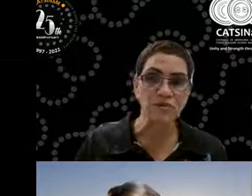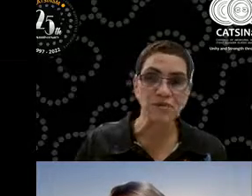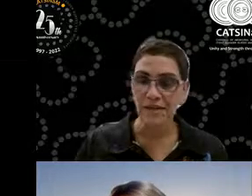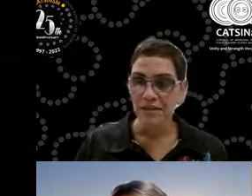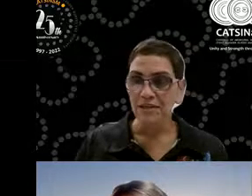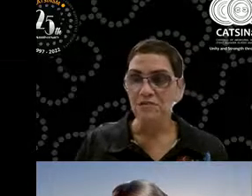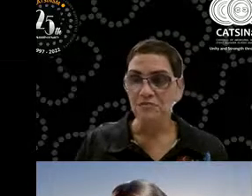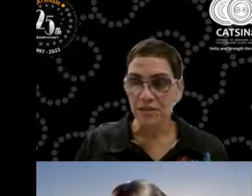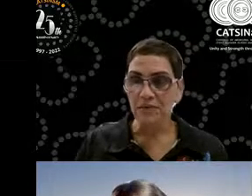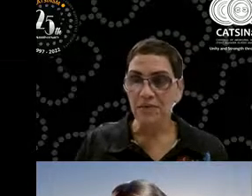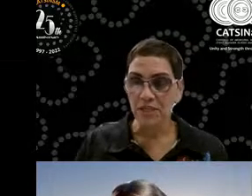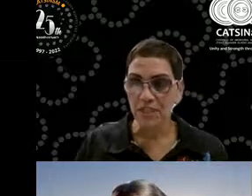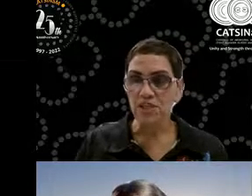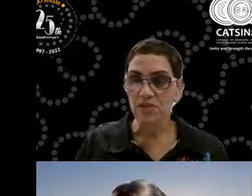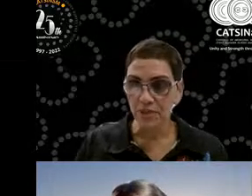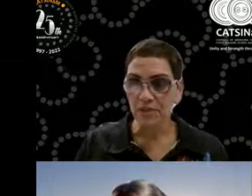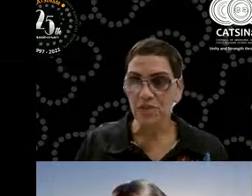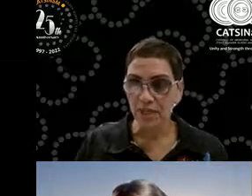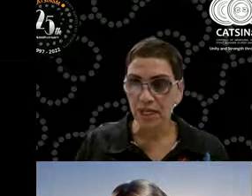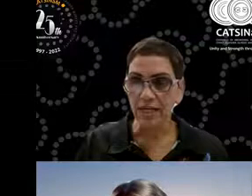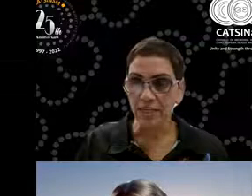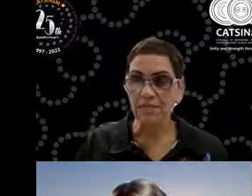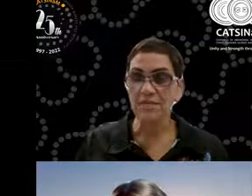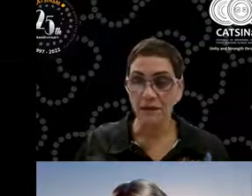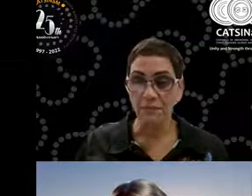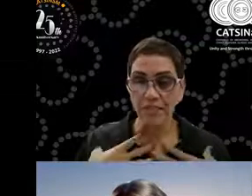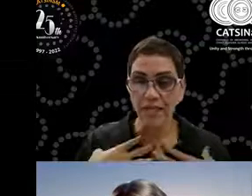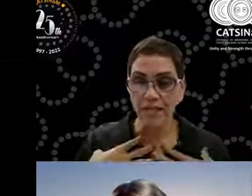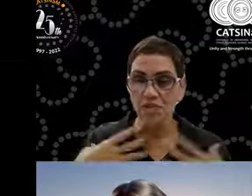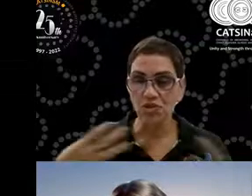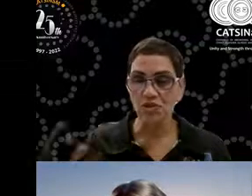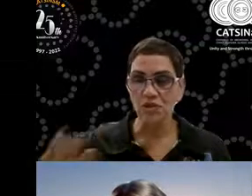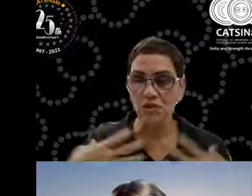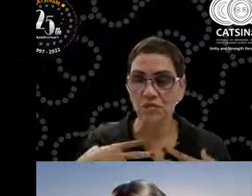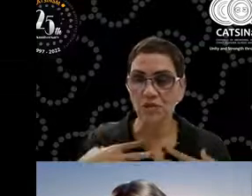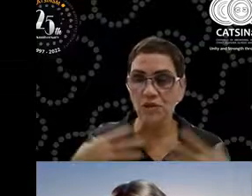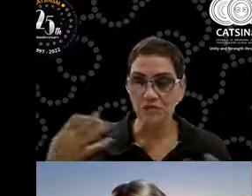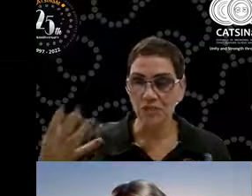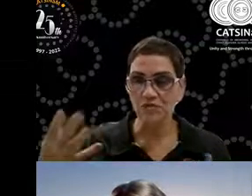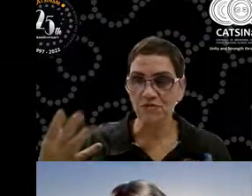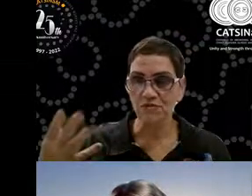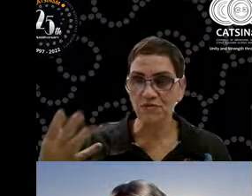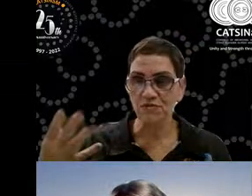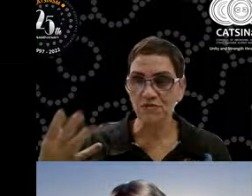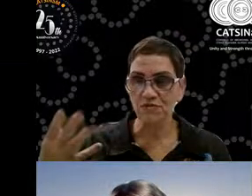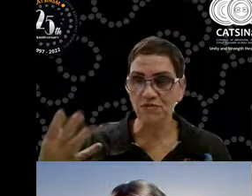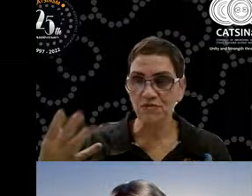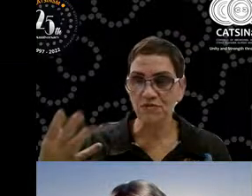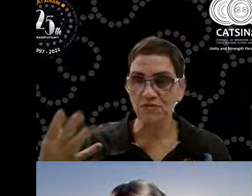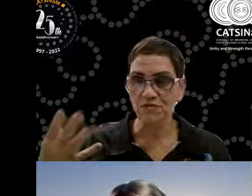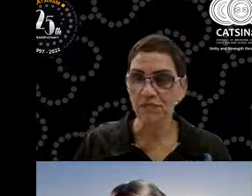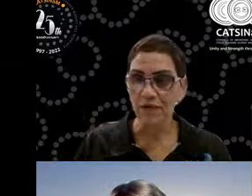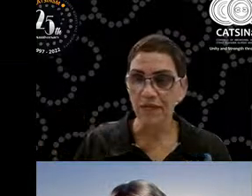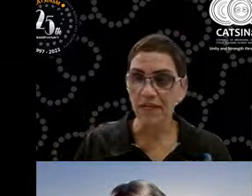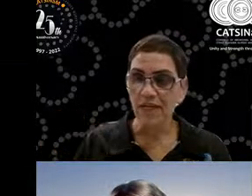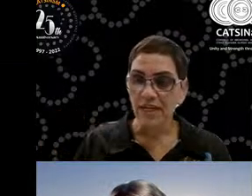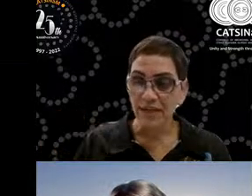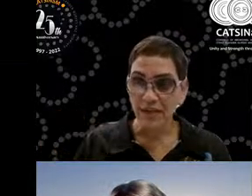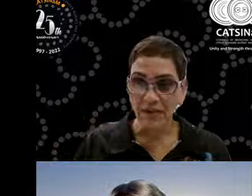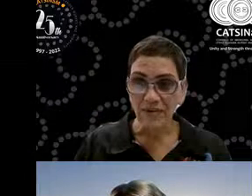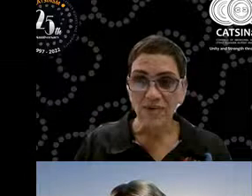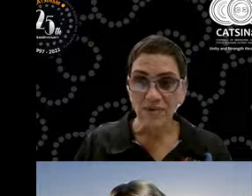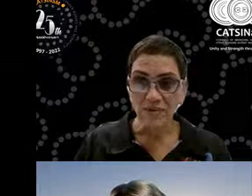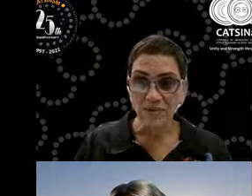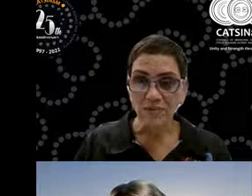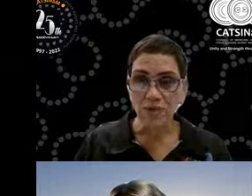and roles is very much central to this training. This is something that us as nurses and midwives is very much about nursing and midwifery.